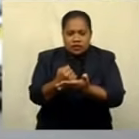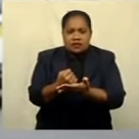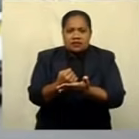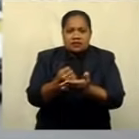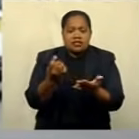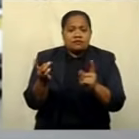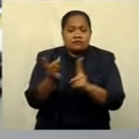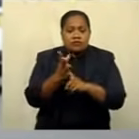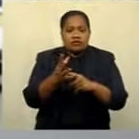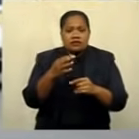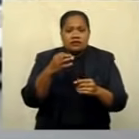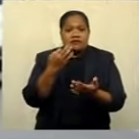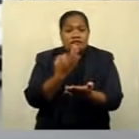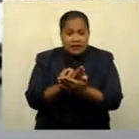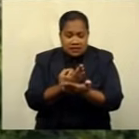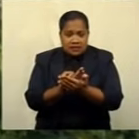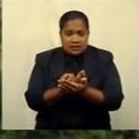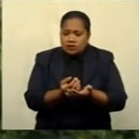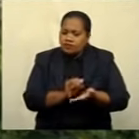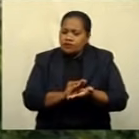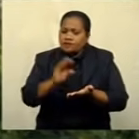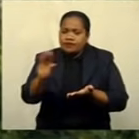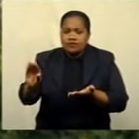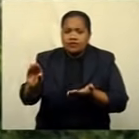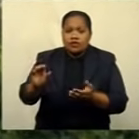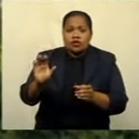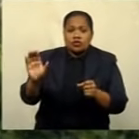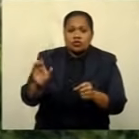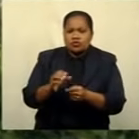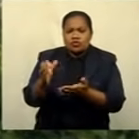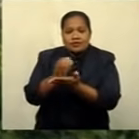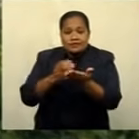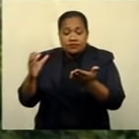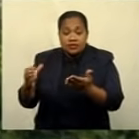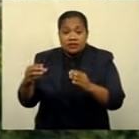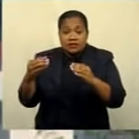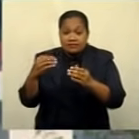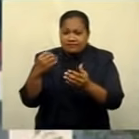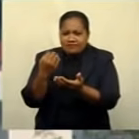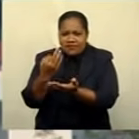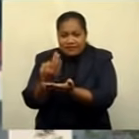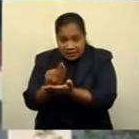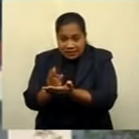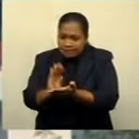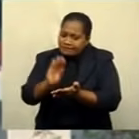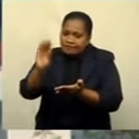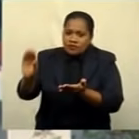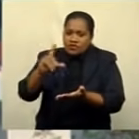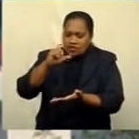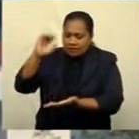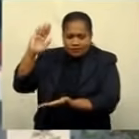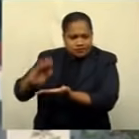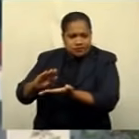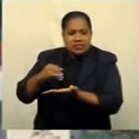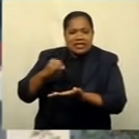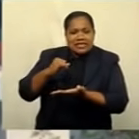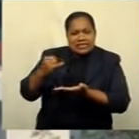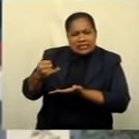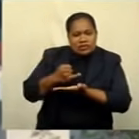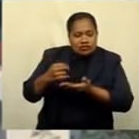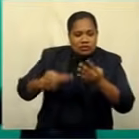rate of 0.25 to commercial banks to lend to businesses at reduced interest rates. For the comfort of the